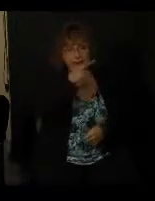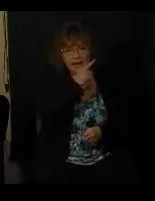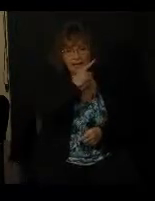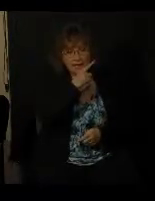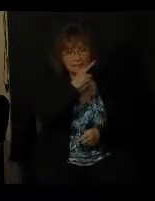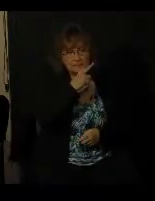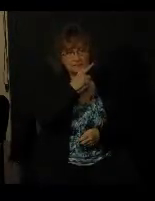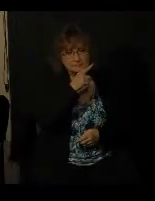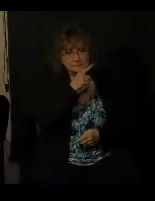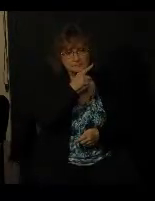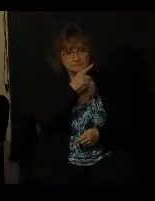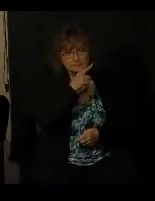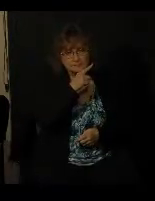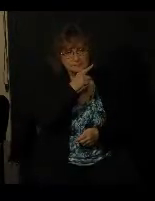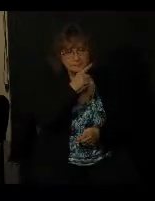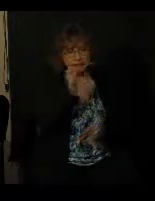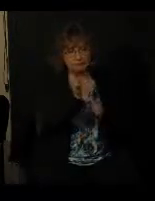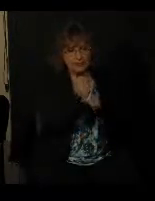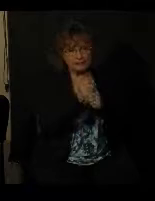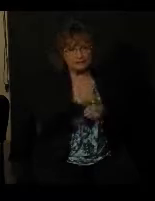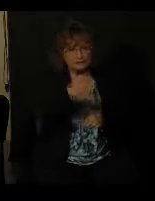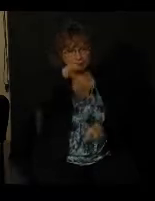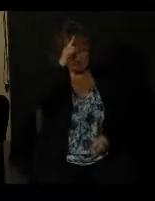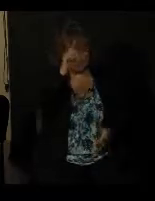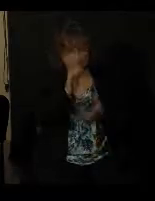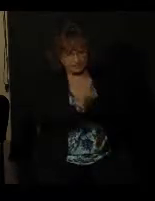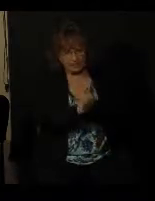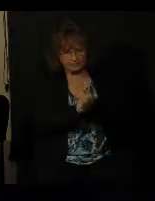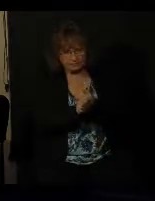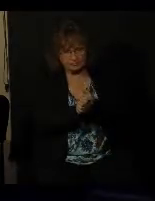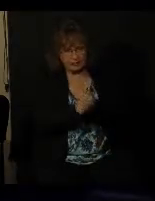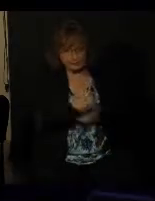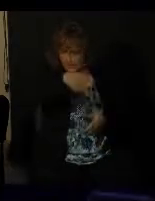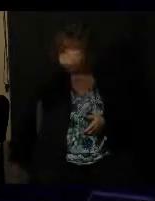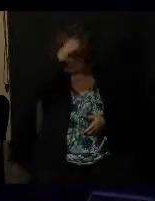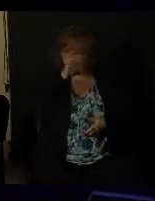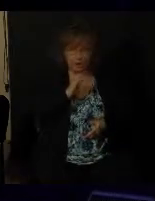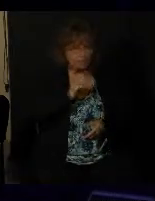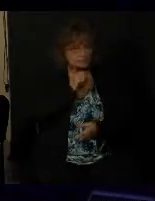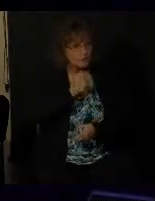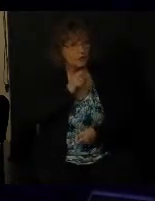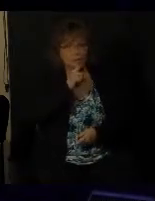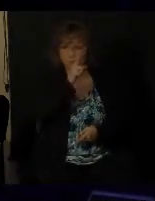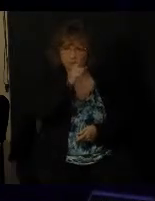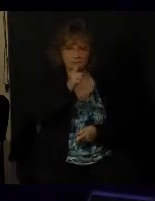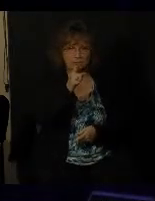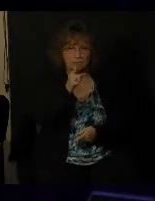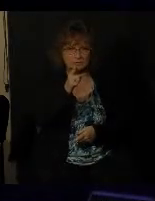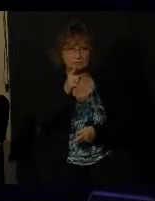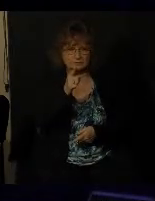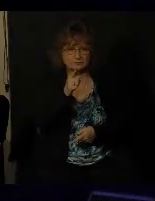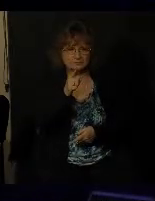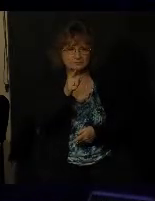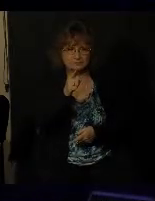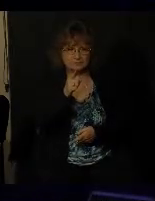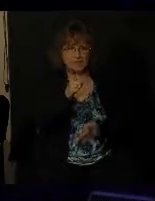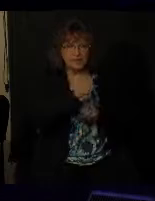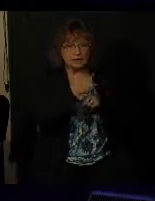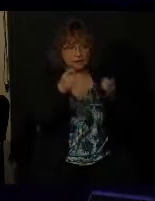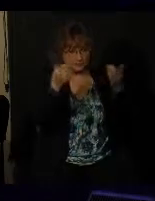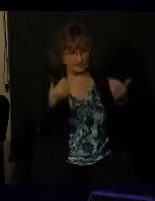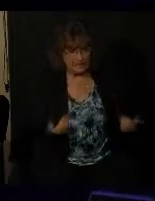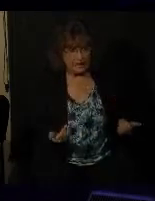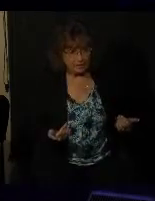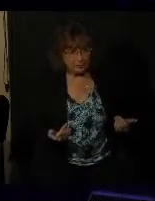else. Unto me every knee shall bow and every tongue shall swear. I assure you, Mr. Hawkins, bowed the